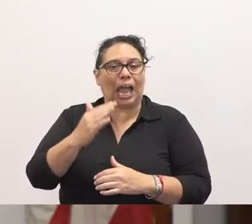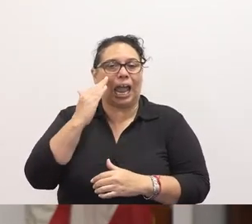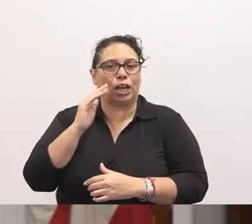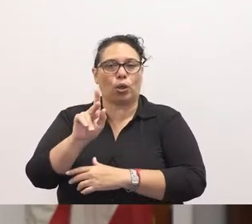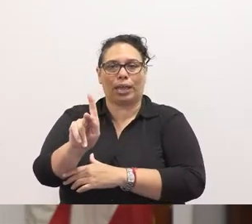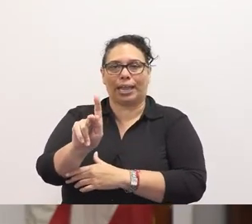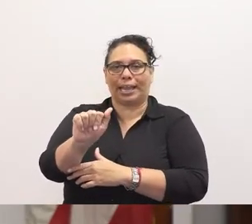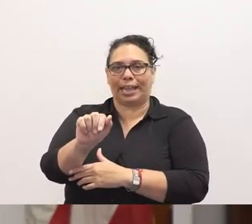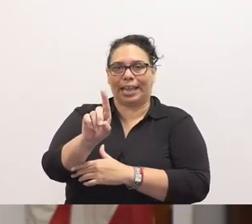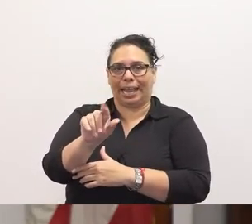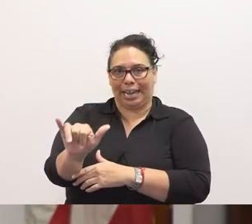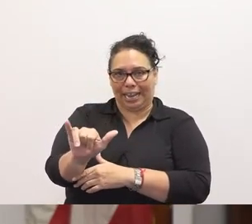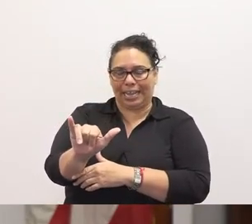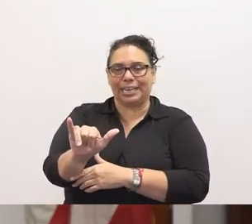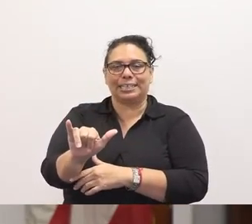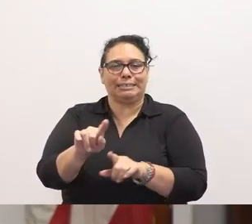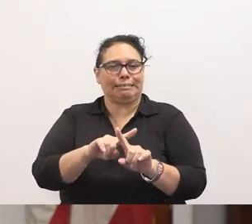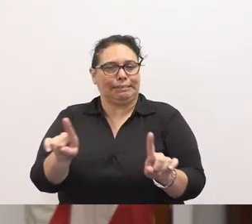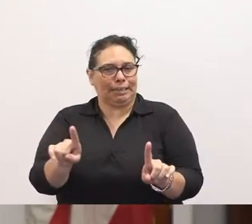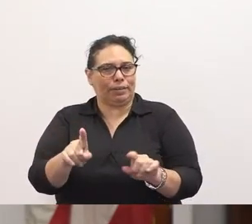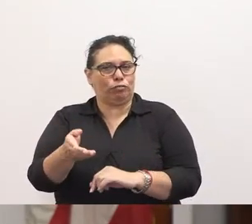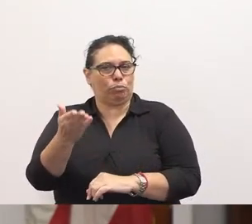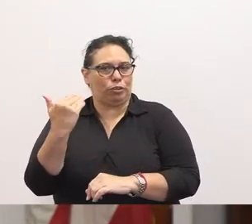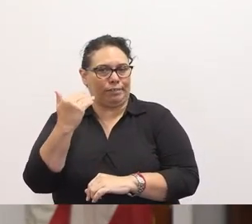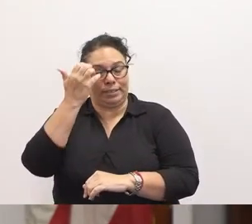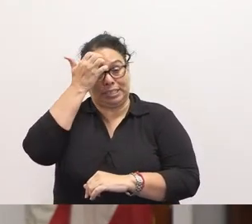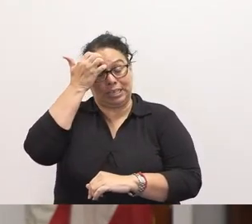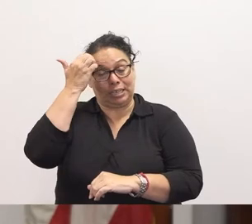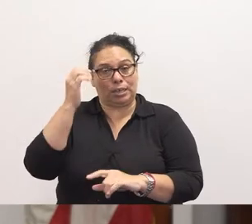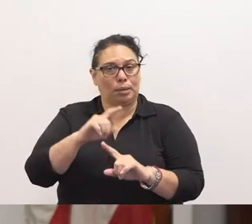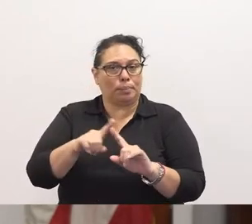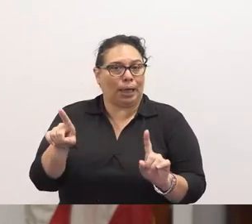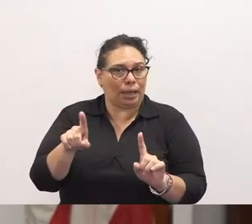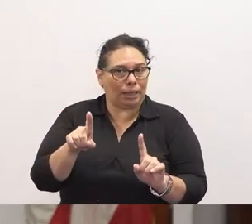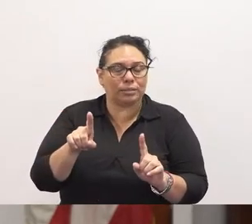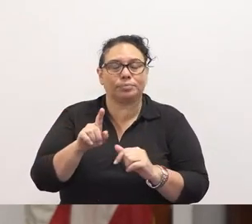Katie, you said these are different from the previous, but I think absent